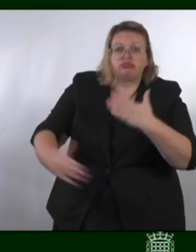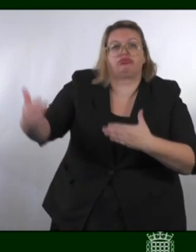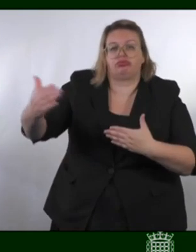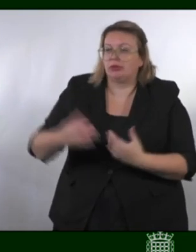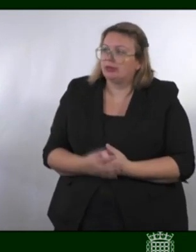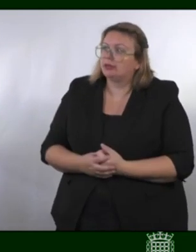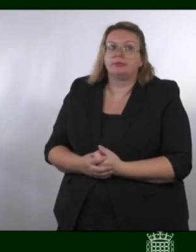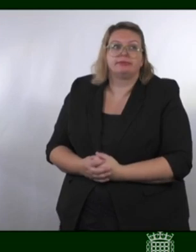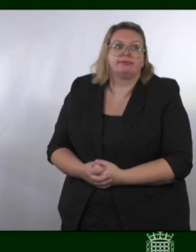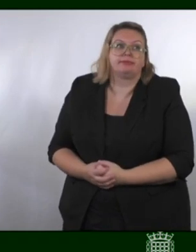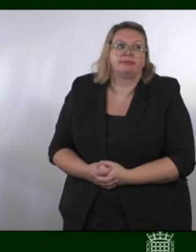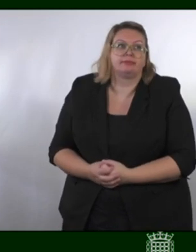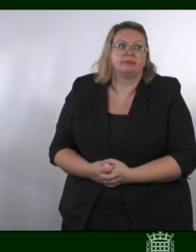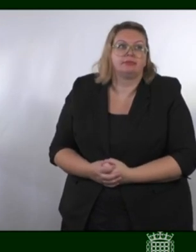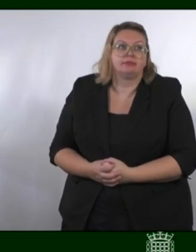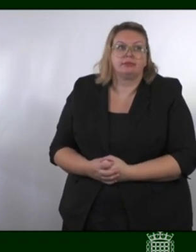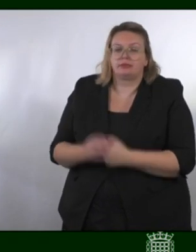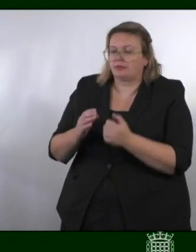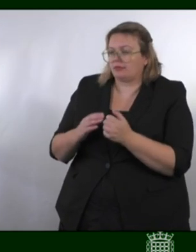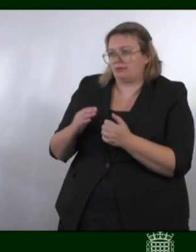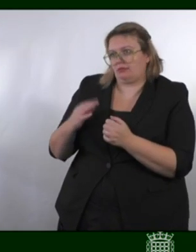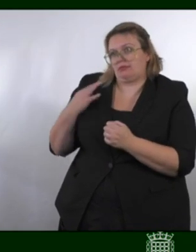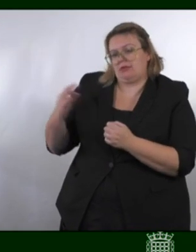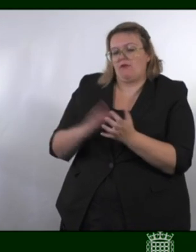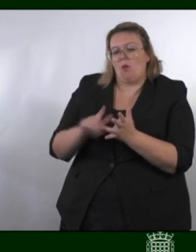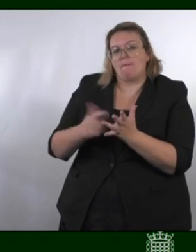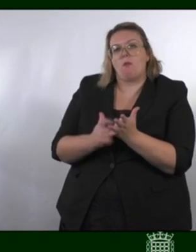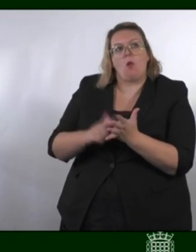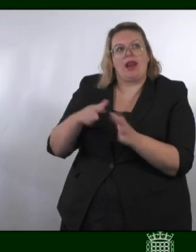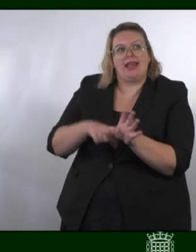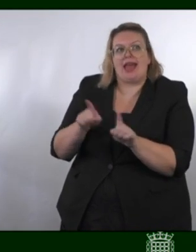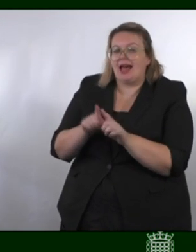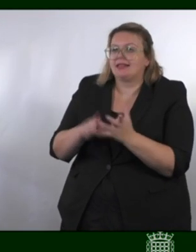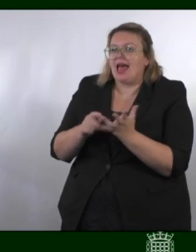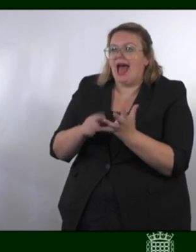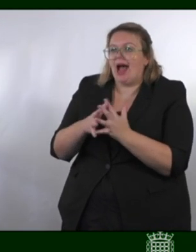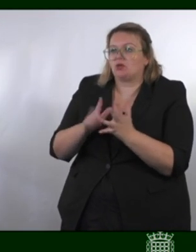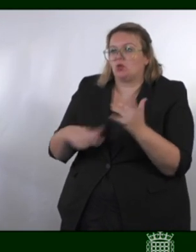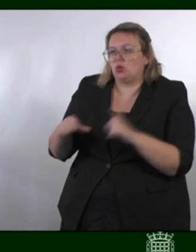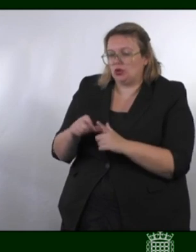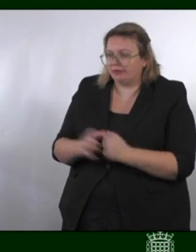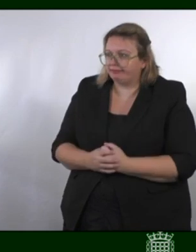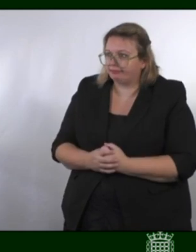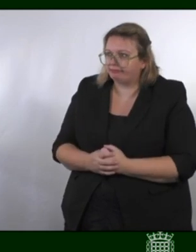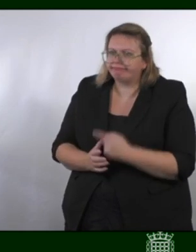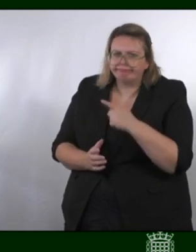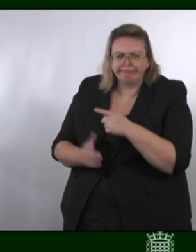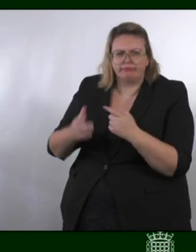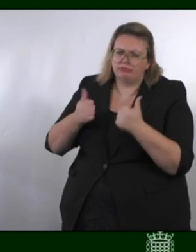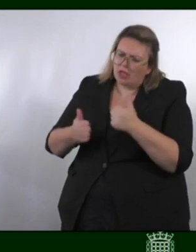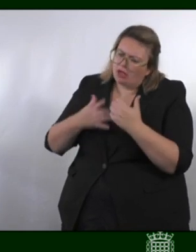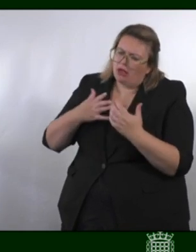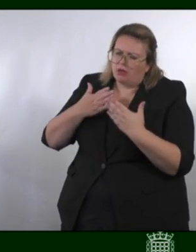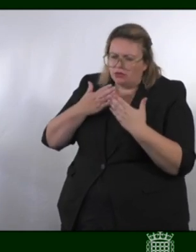Jenkins. Thank you, Mr. Speaker. Firstly, I congratulate the Prime Minister and negotiating team for their strong stance in negotiations with the